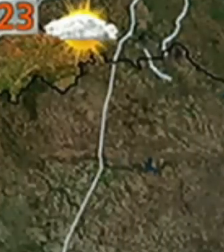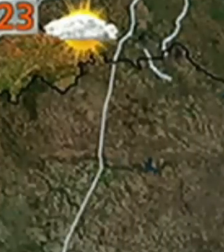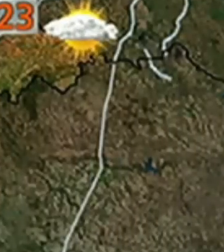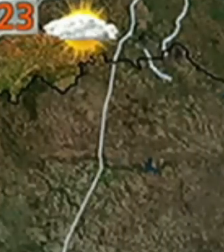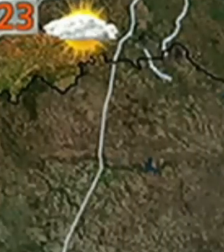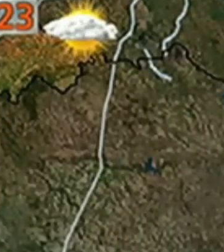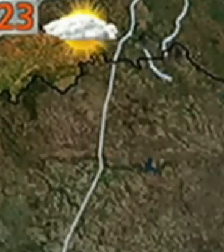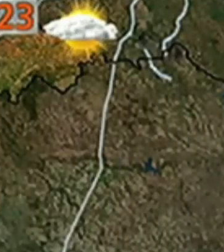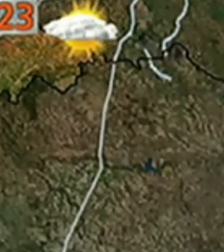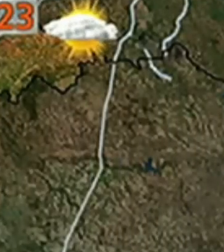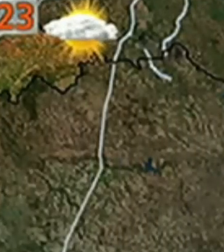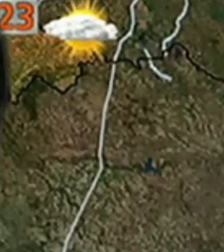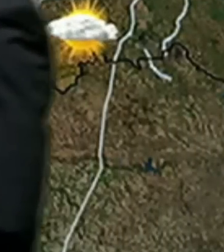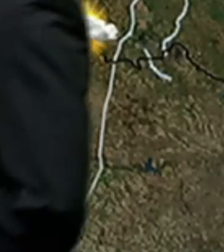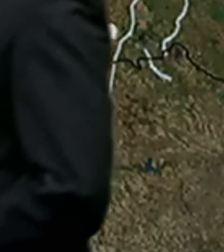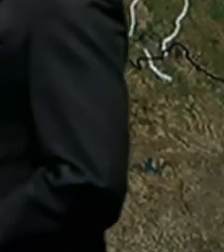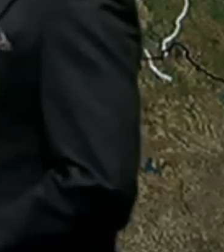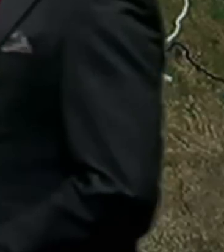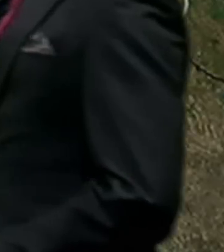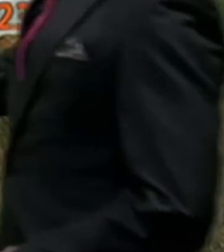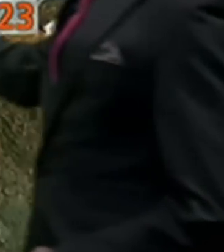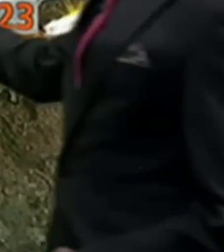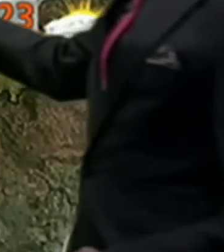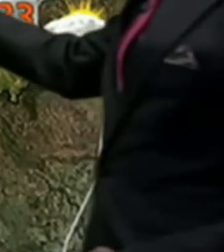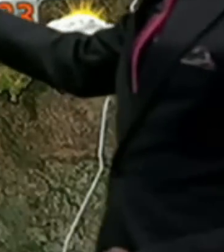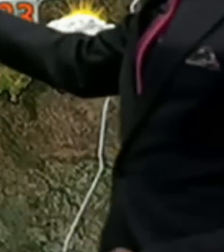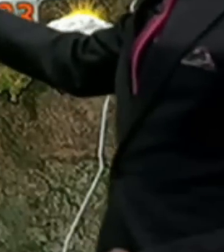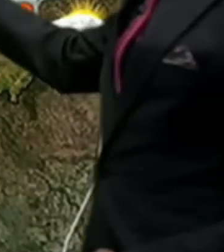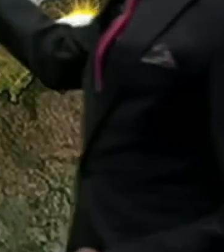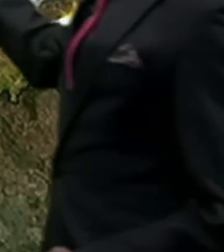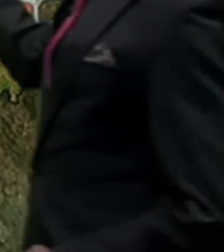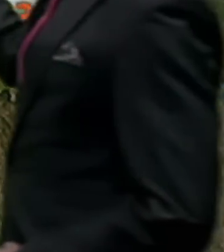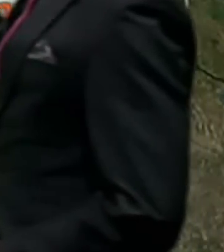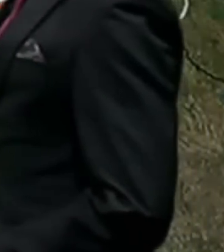tša 22 ka Taung le dikarolo tša Lichtenburg